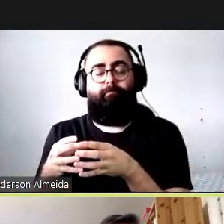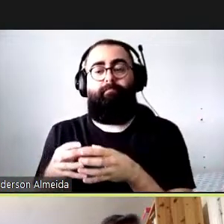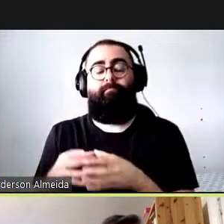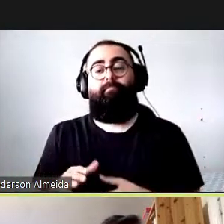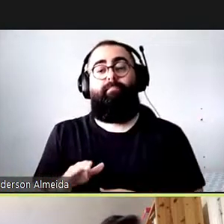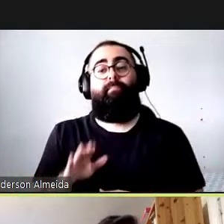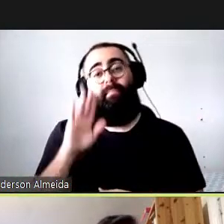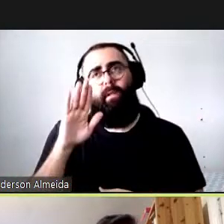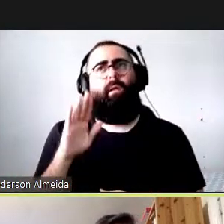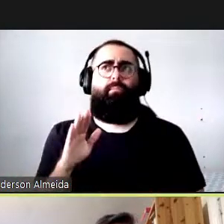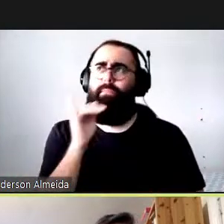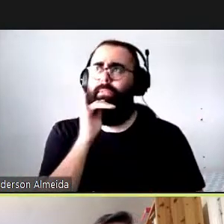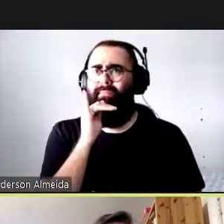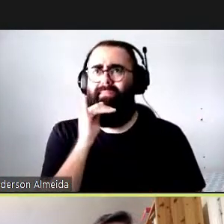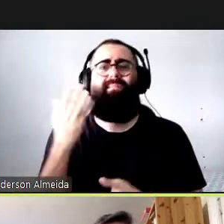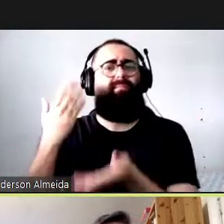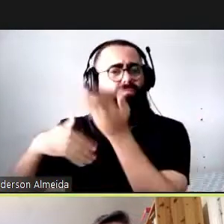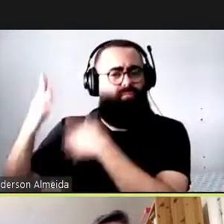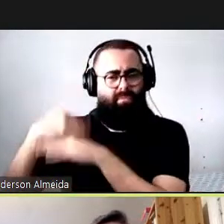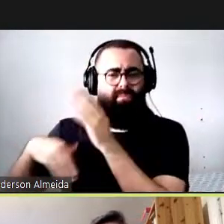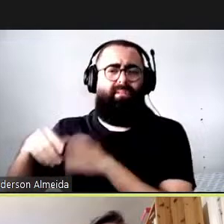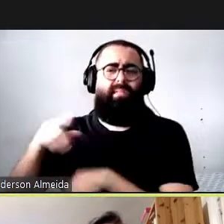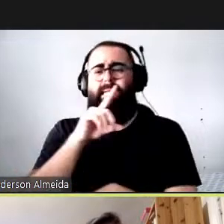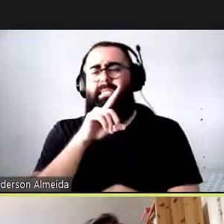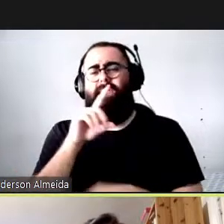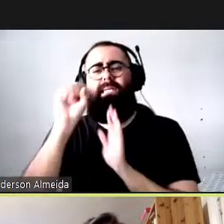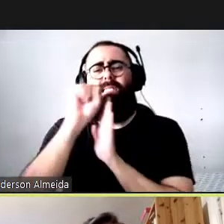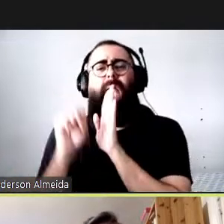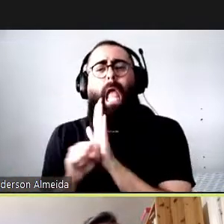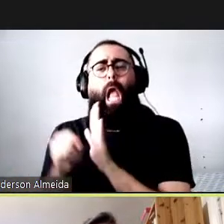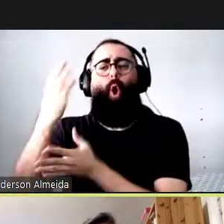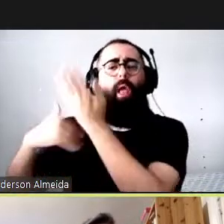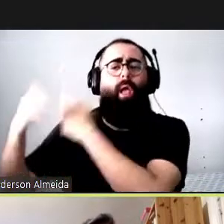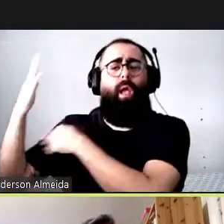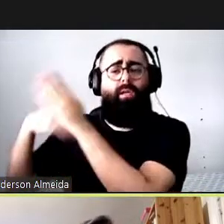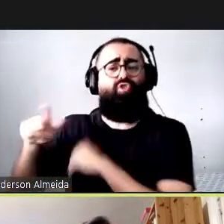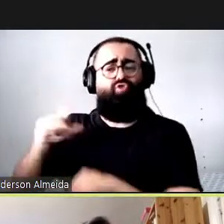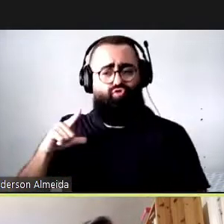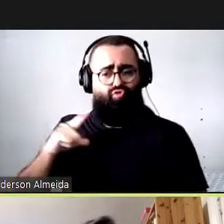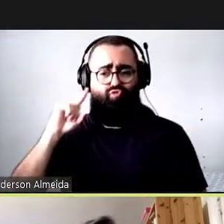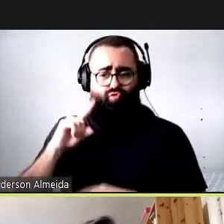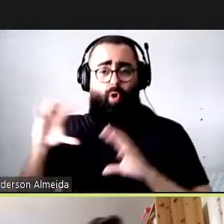communities of deaf people centuries and centuries ago, but we have no record of that.